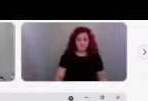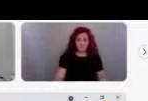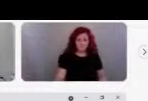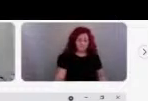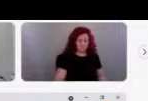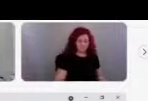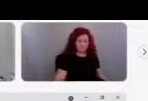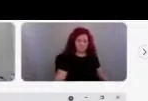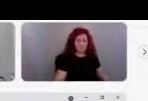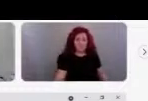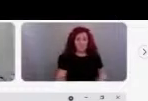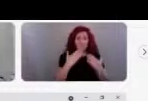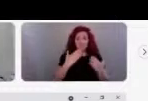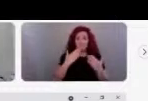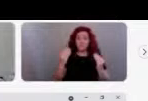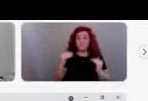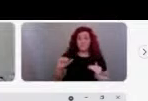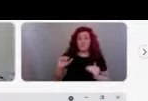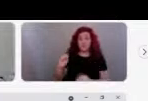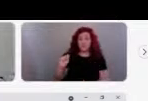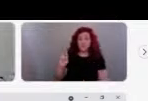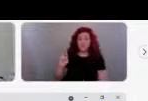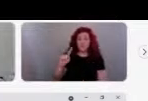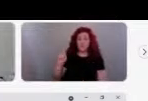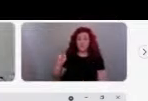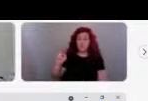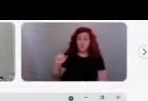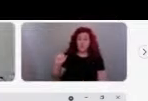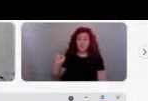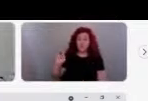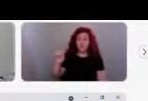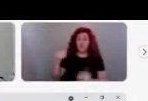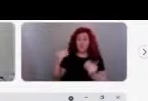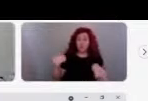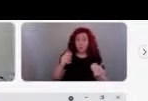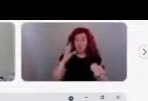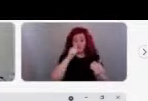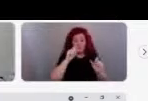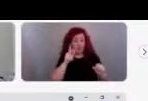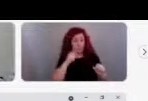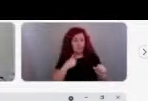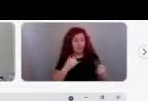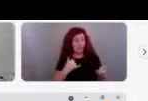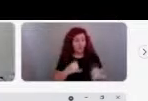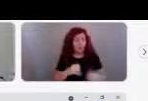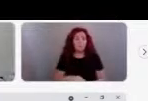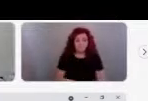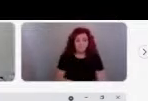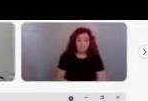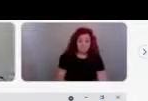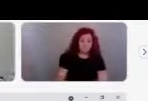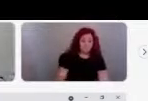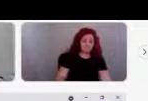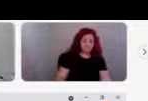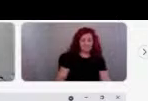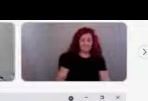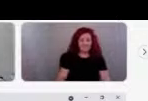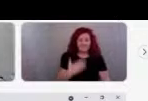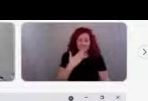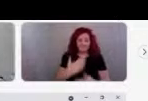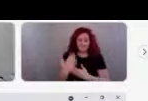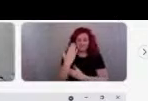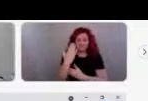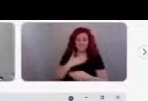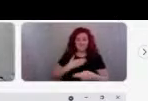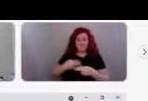thank you now suzanne mead please proceed yes i assume you can hear me now good morning good morning